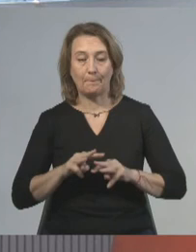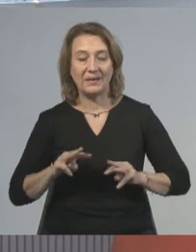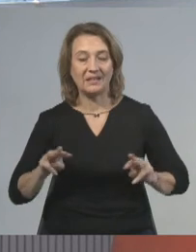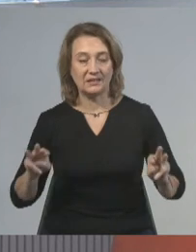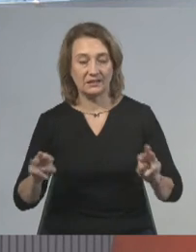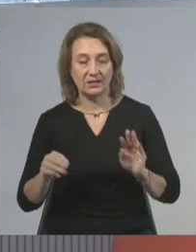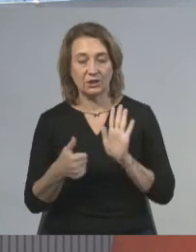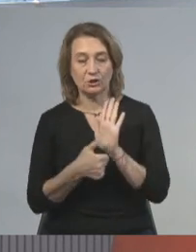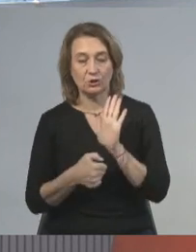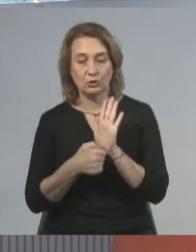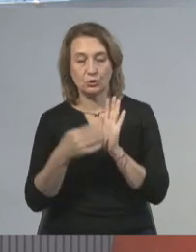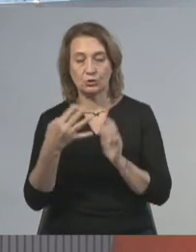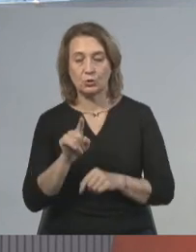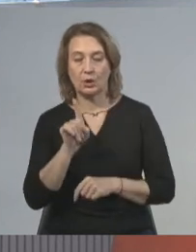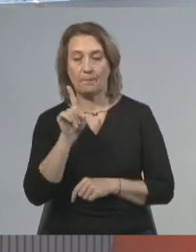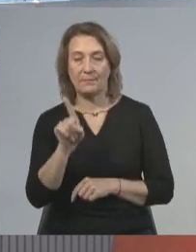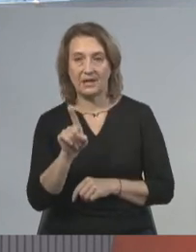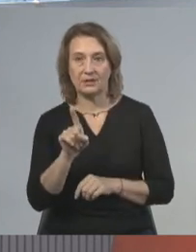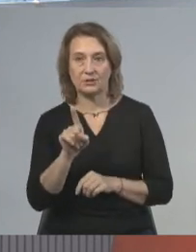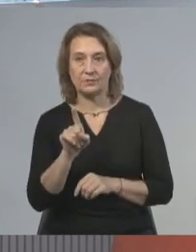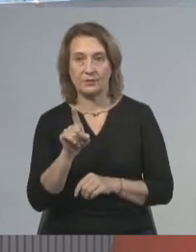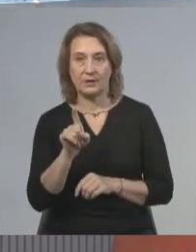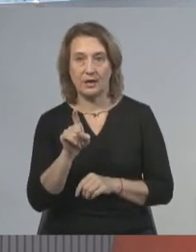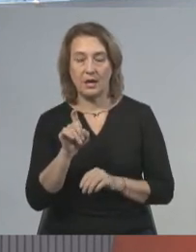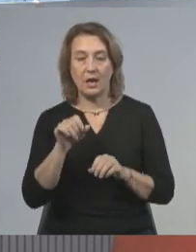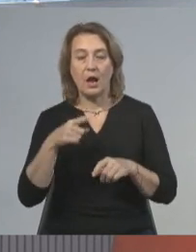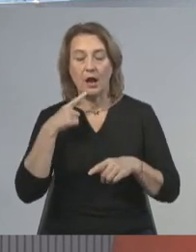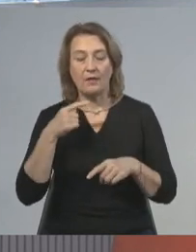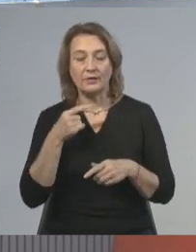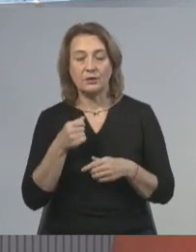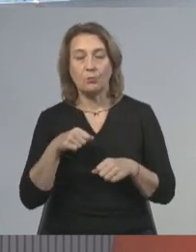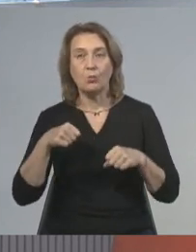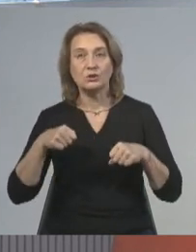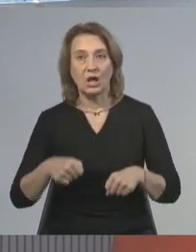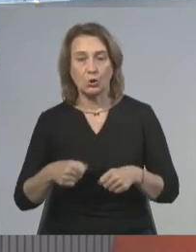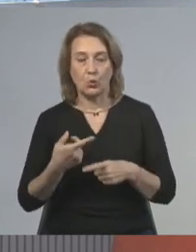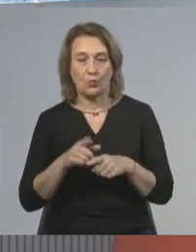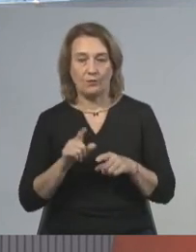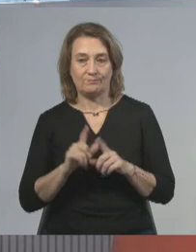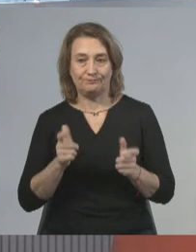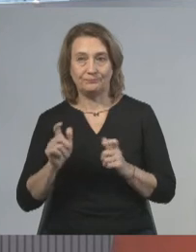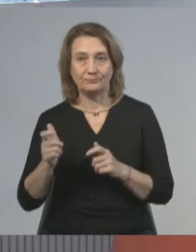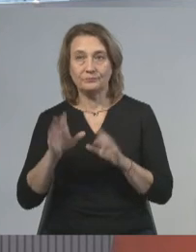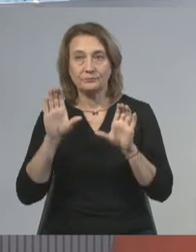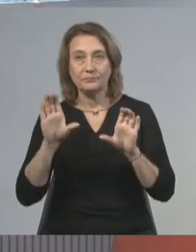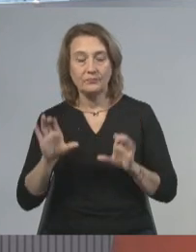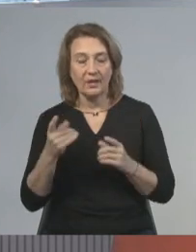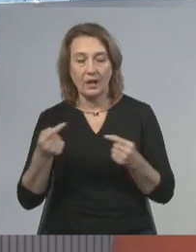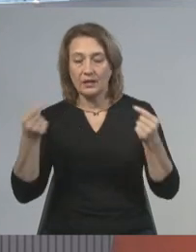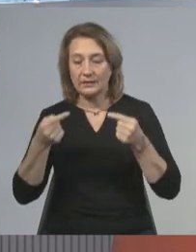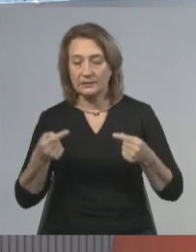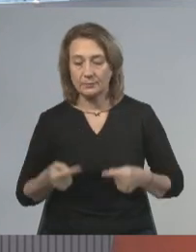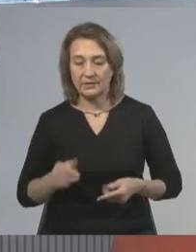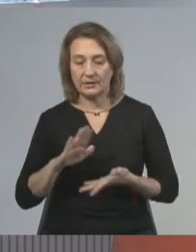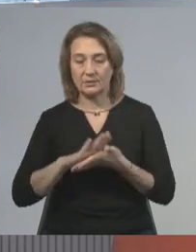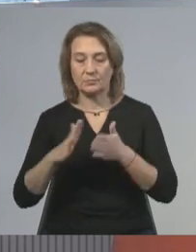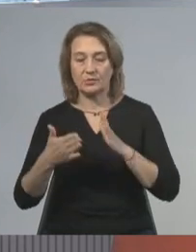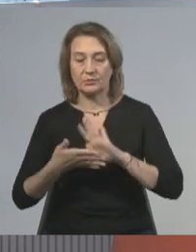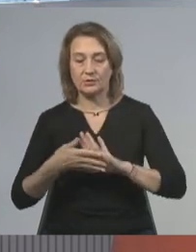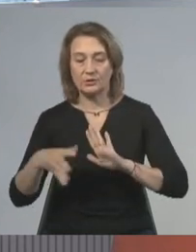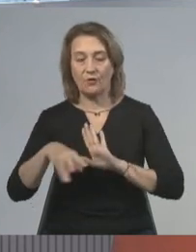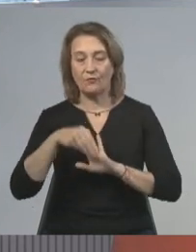discussion and by 641 resolution the requirements on the distance